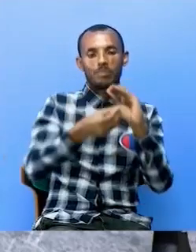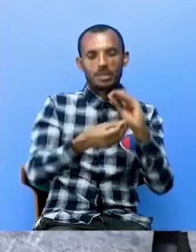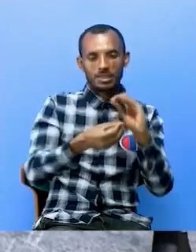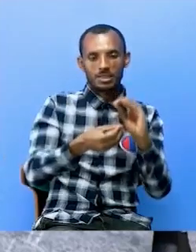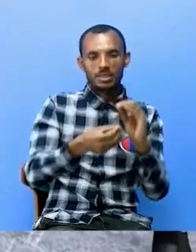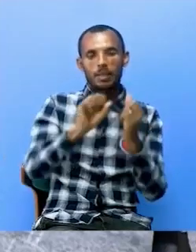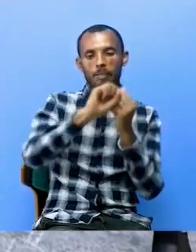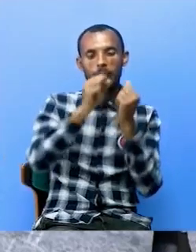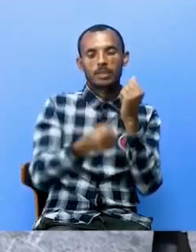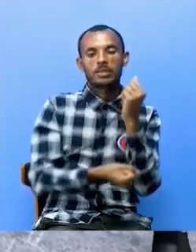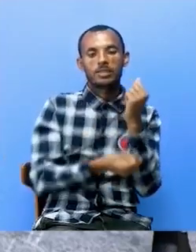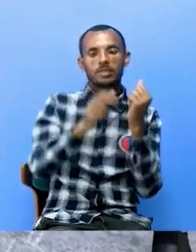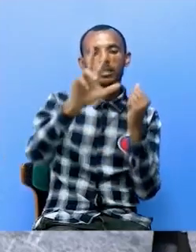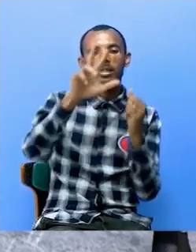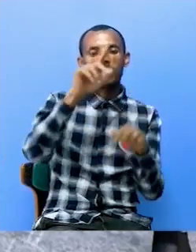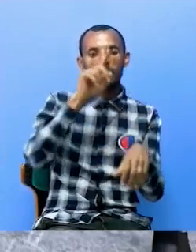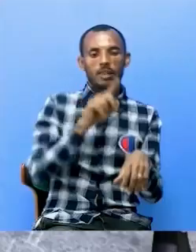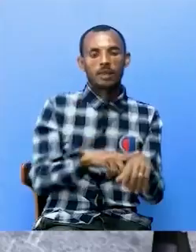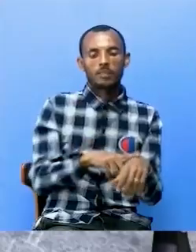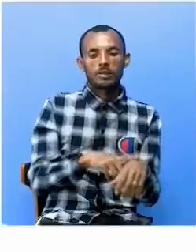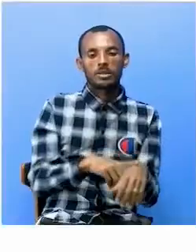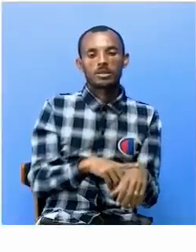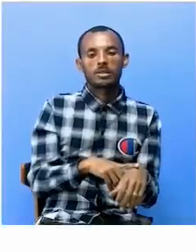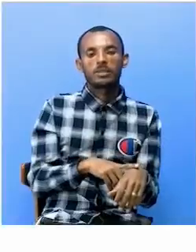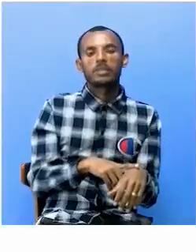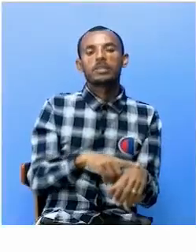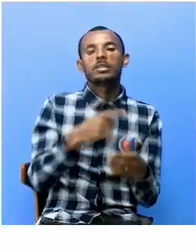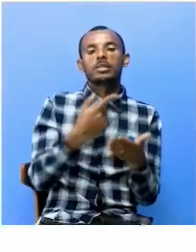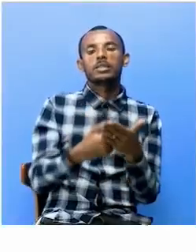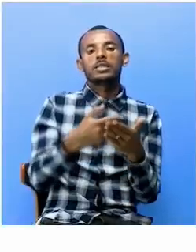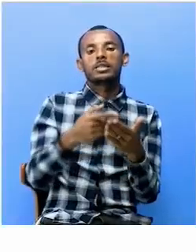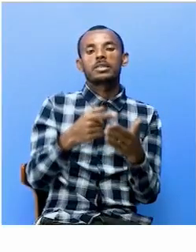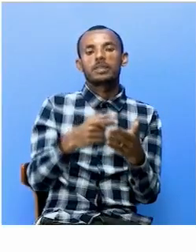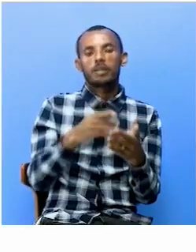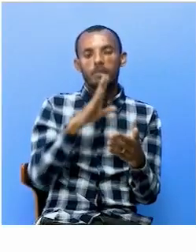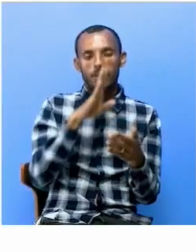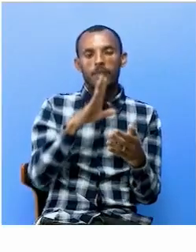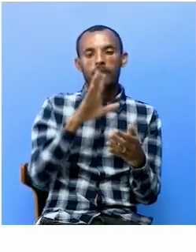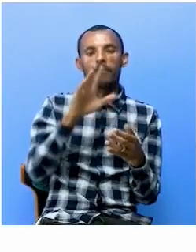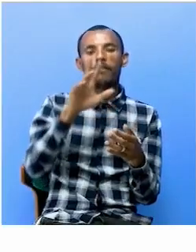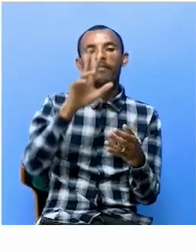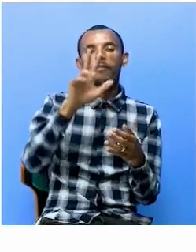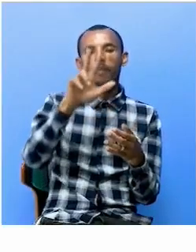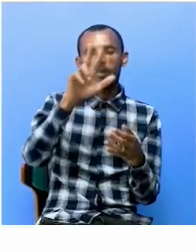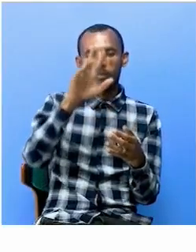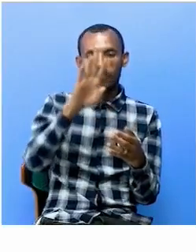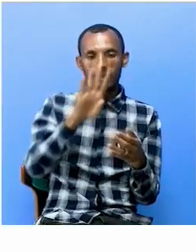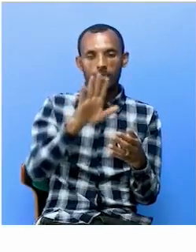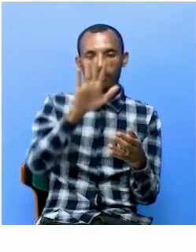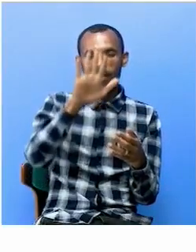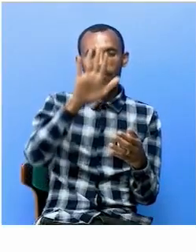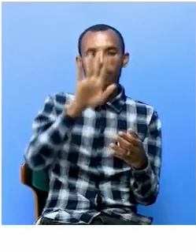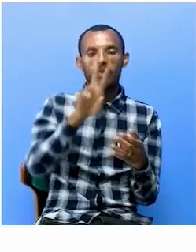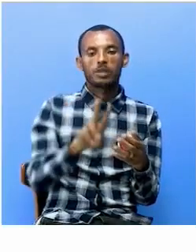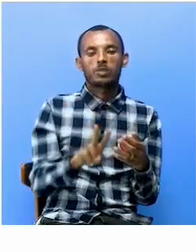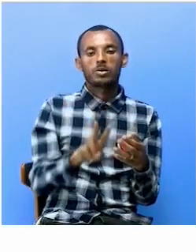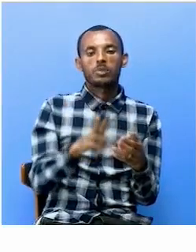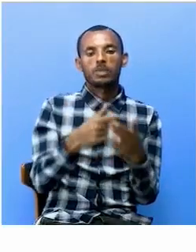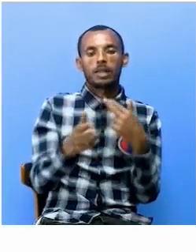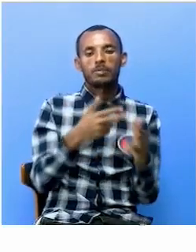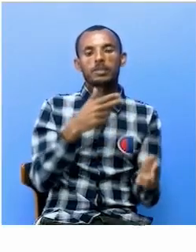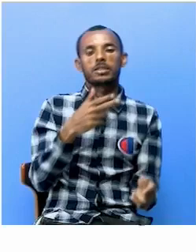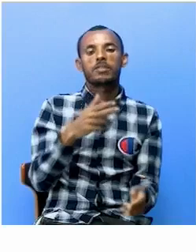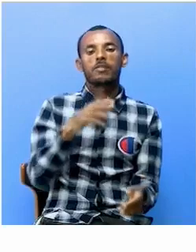the base, 3 times. So this becomes 5 over 2 times